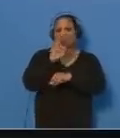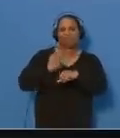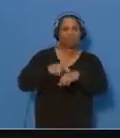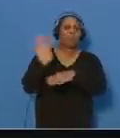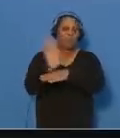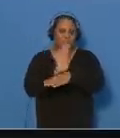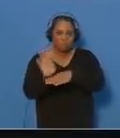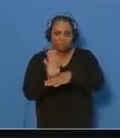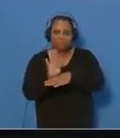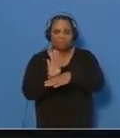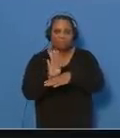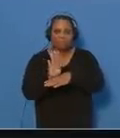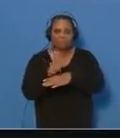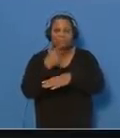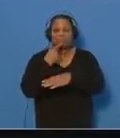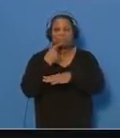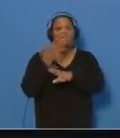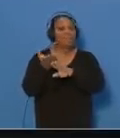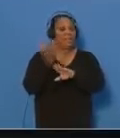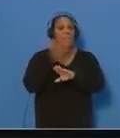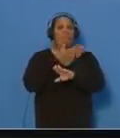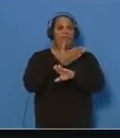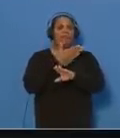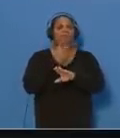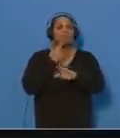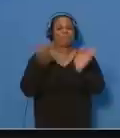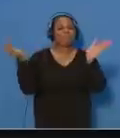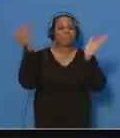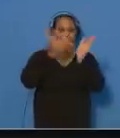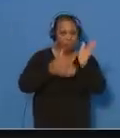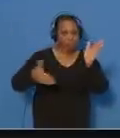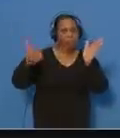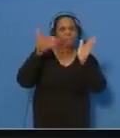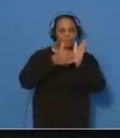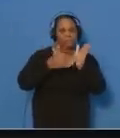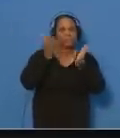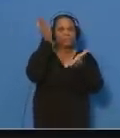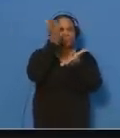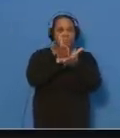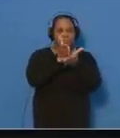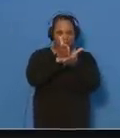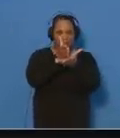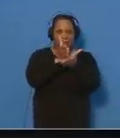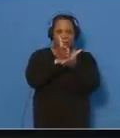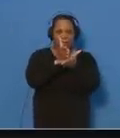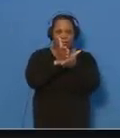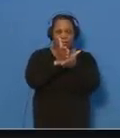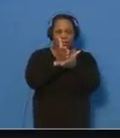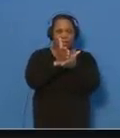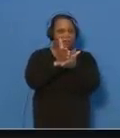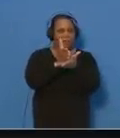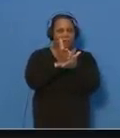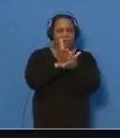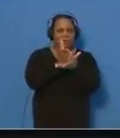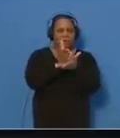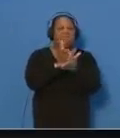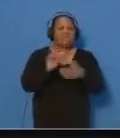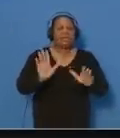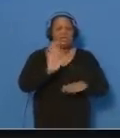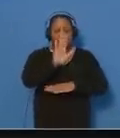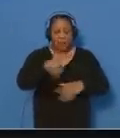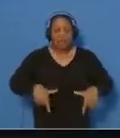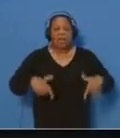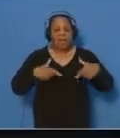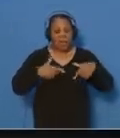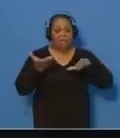usual. I have said it before, and I will say it again. Stop. This is a life